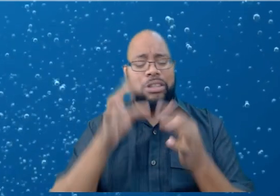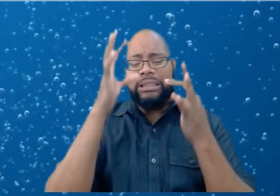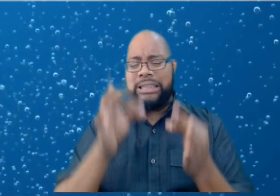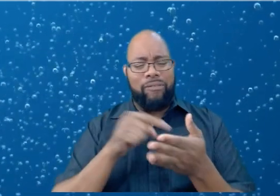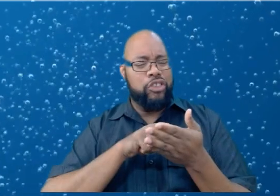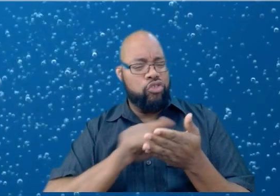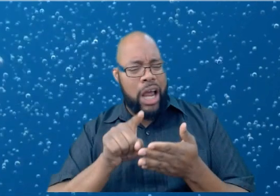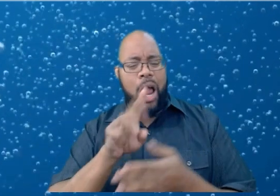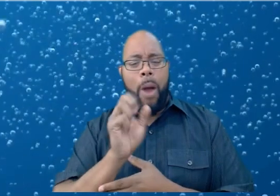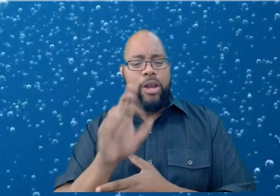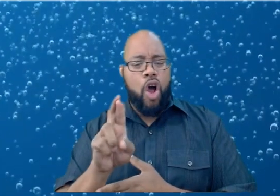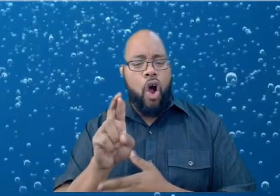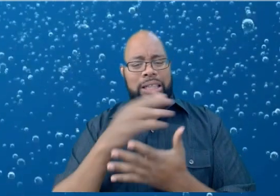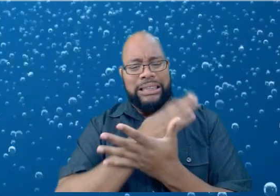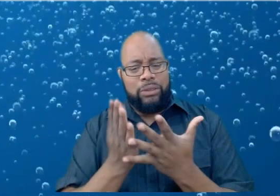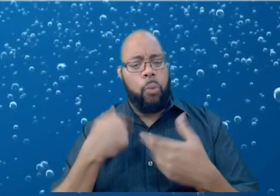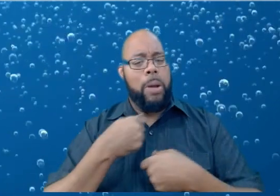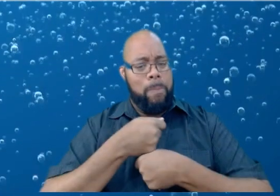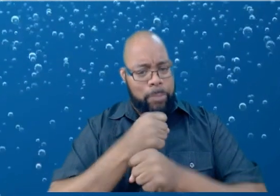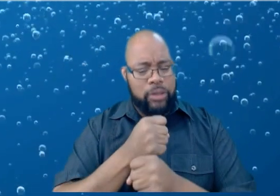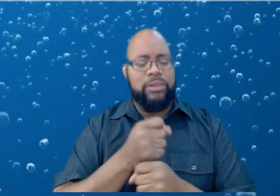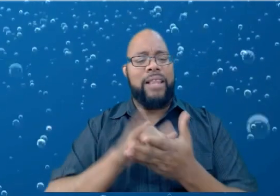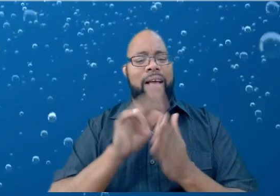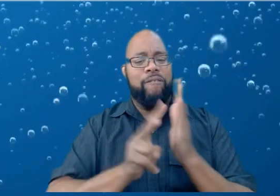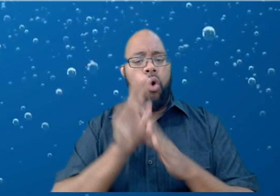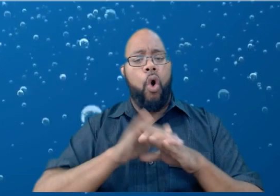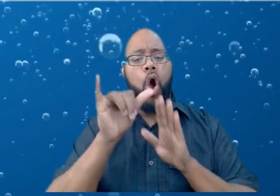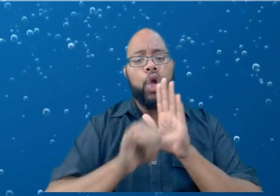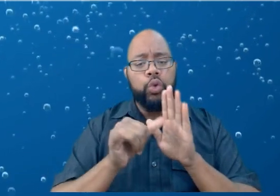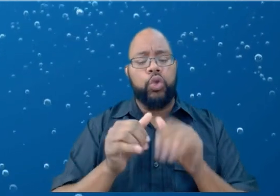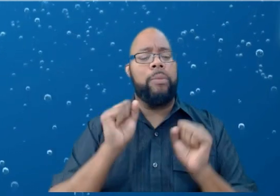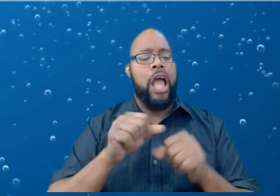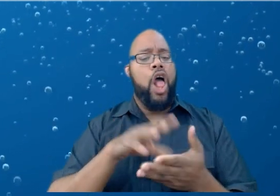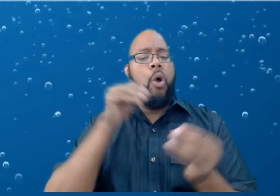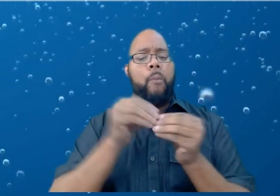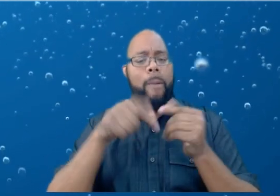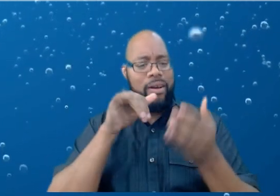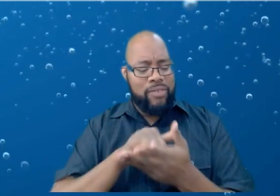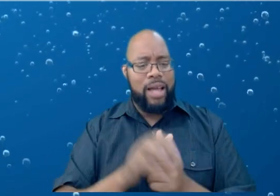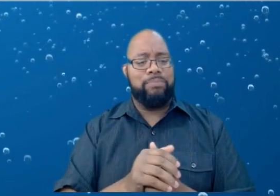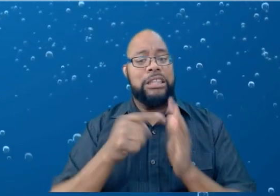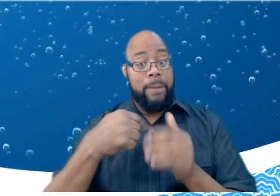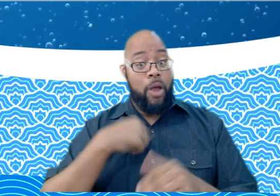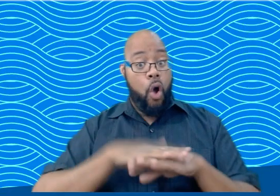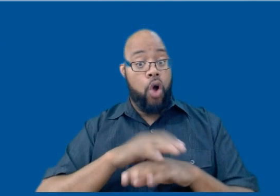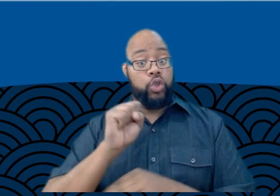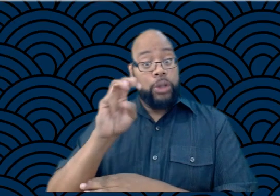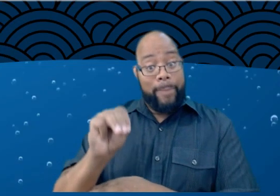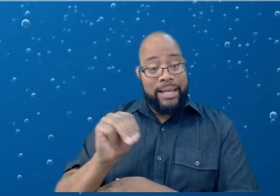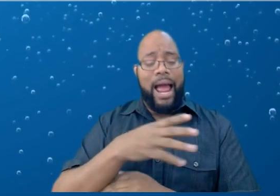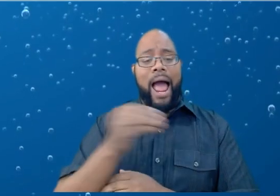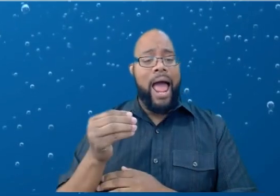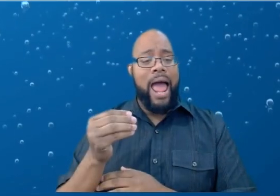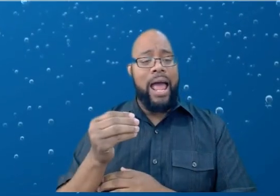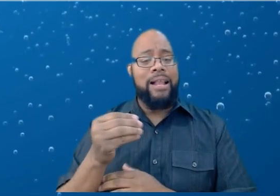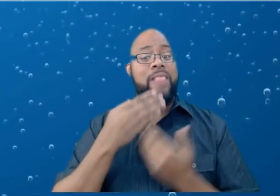these efforts, definitely check out a webinar series that we put out. There's a video that's on YouTube where you can learn more about this. Check me out on